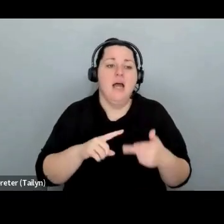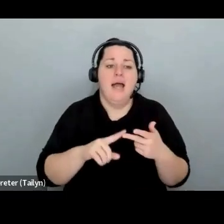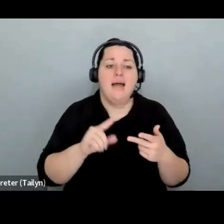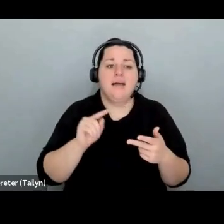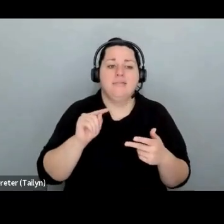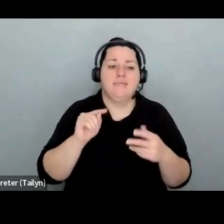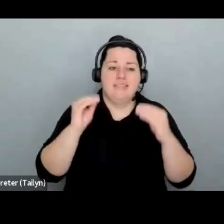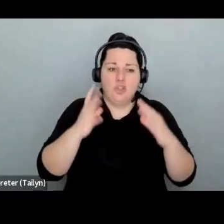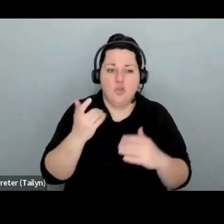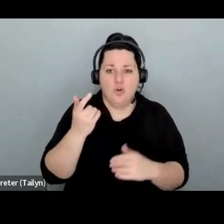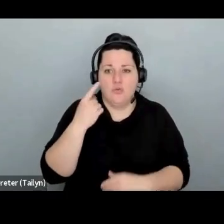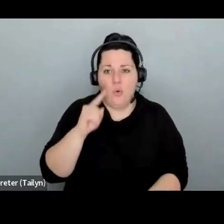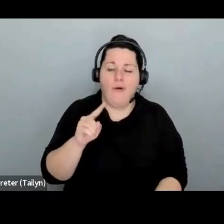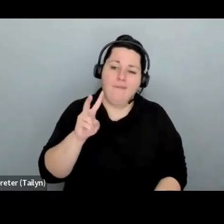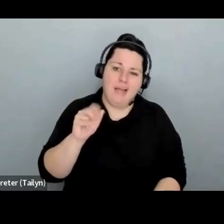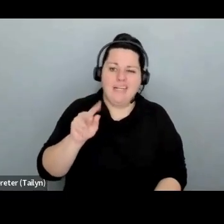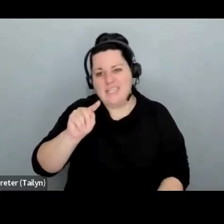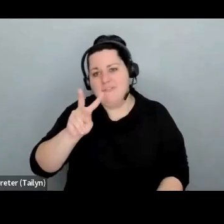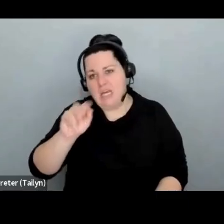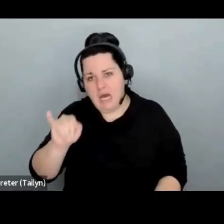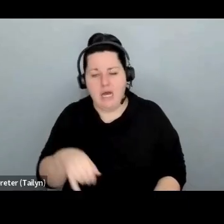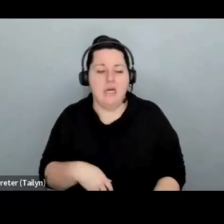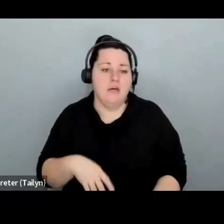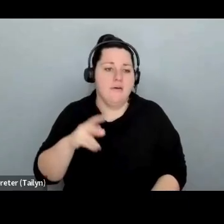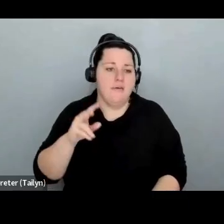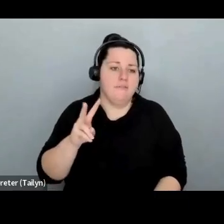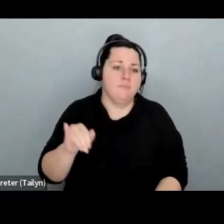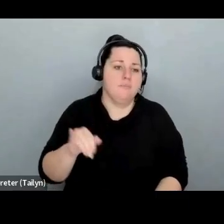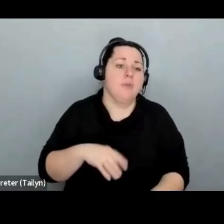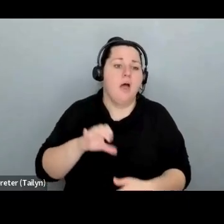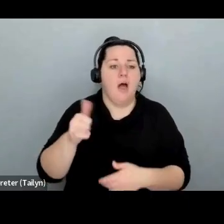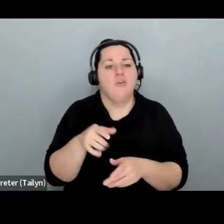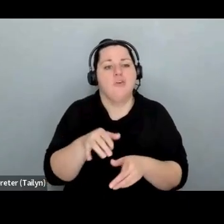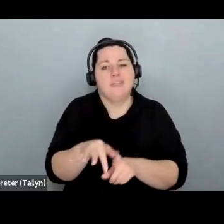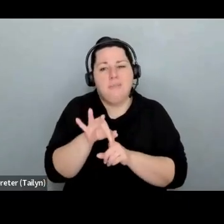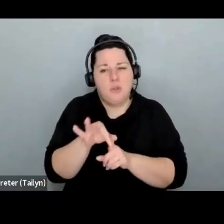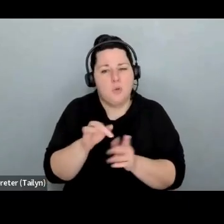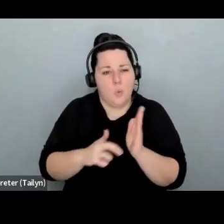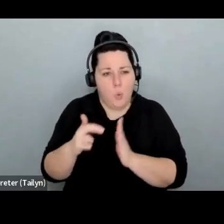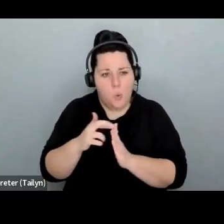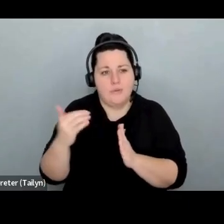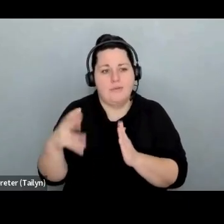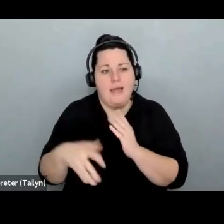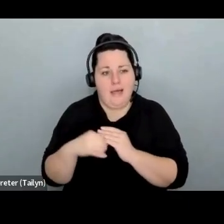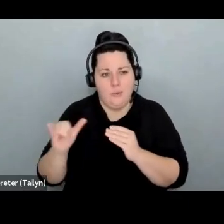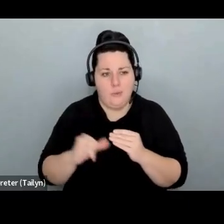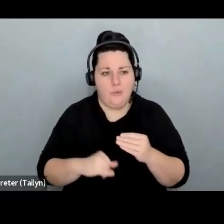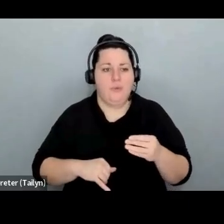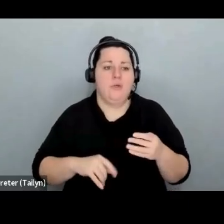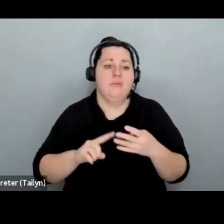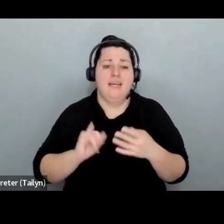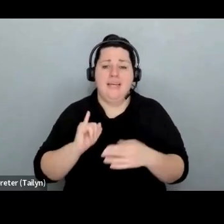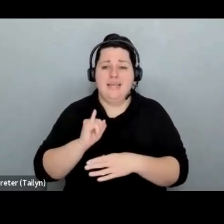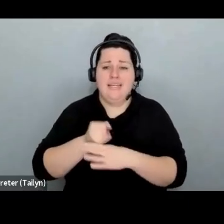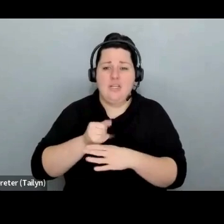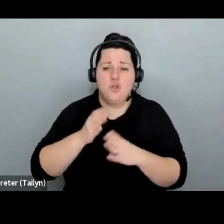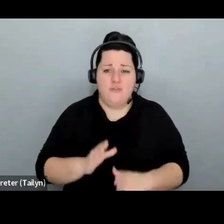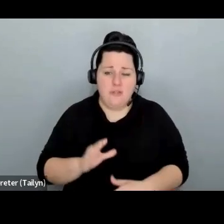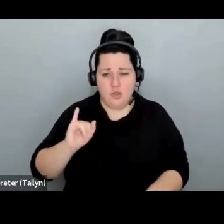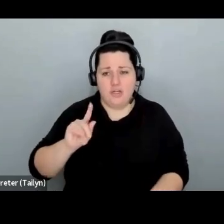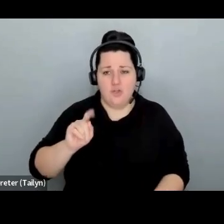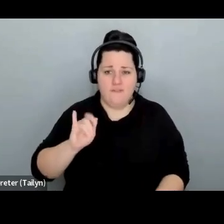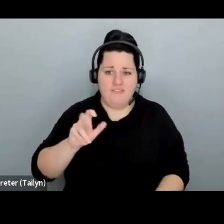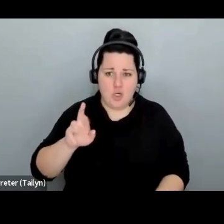visually impaired. Other specialized roles have been added as an intervener or